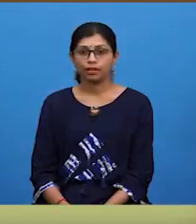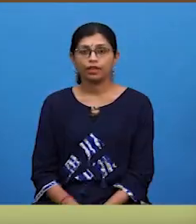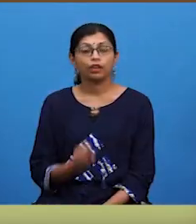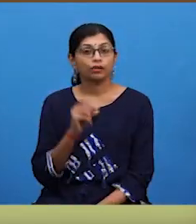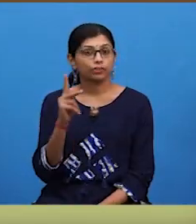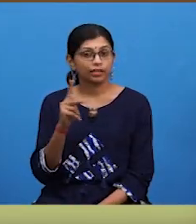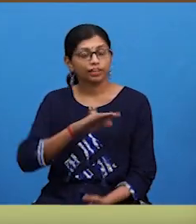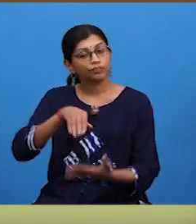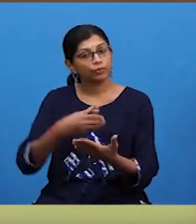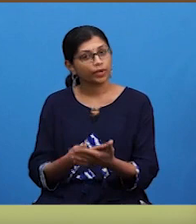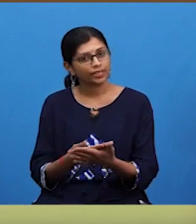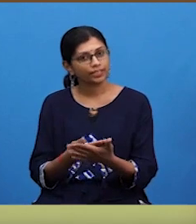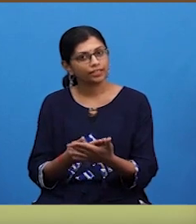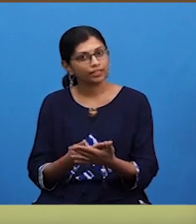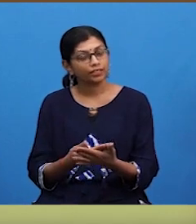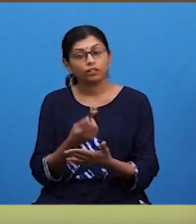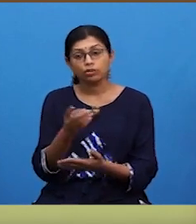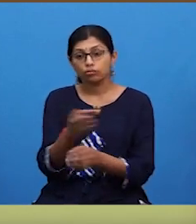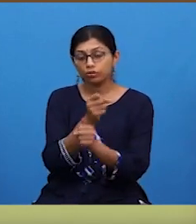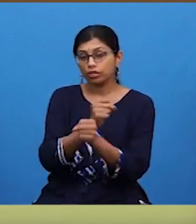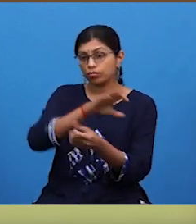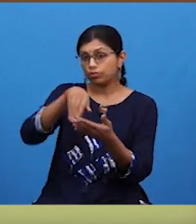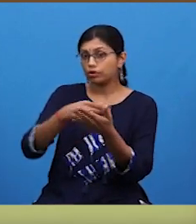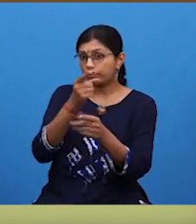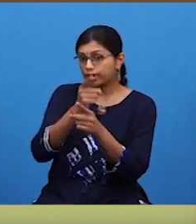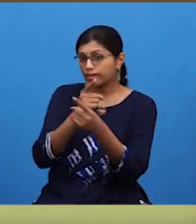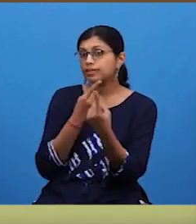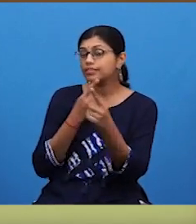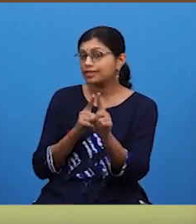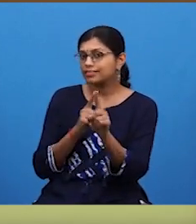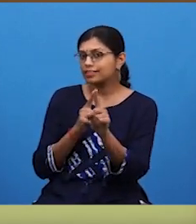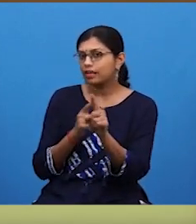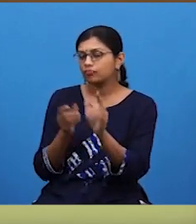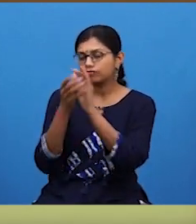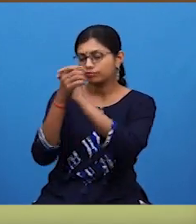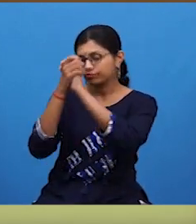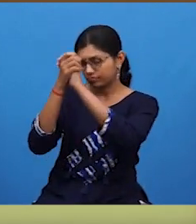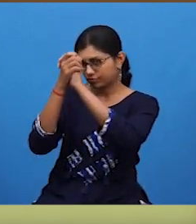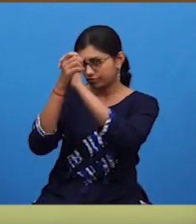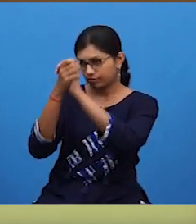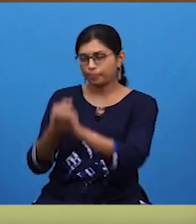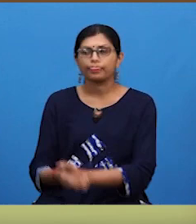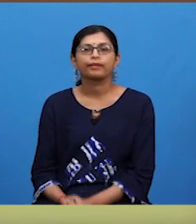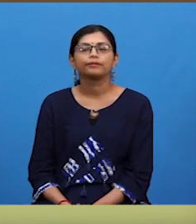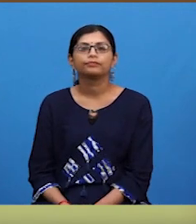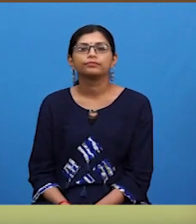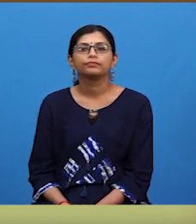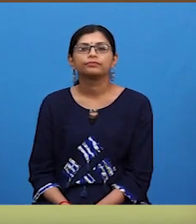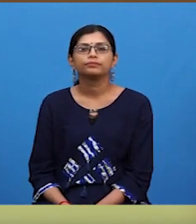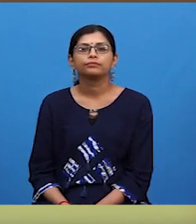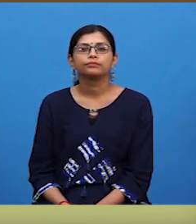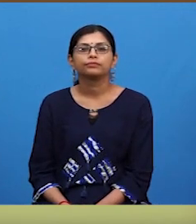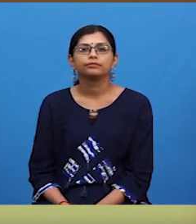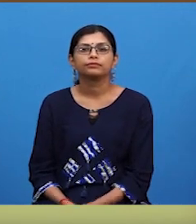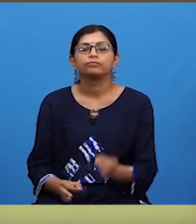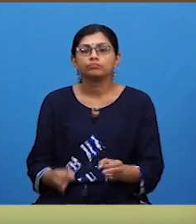Well, boys and girls, did you get all correct answers? Well done. Even if